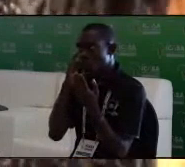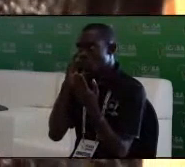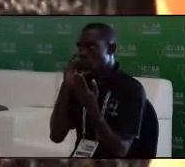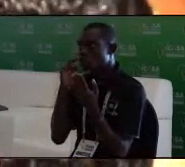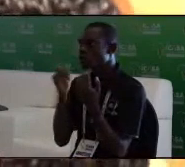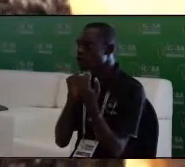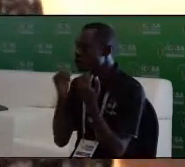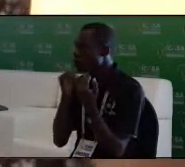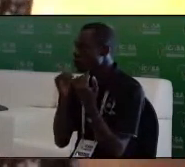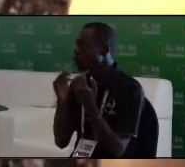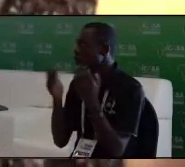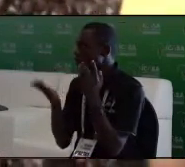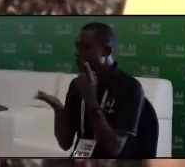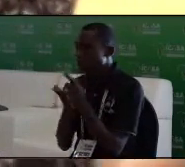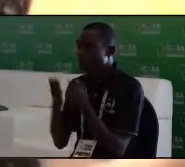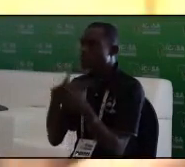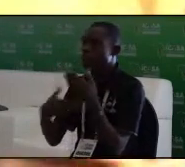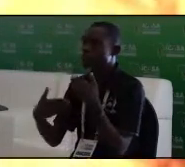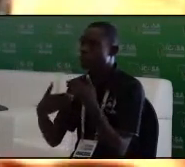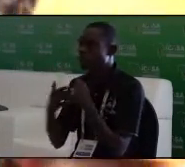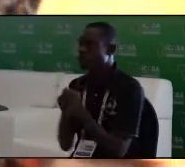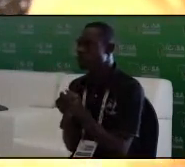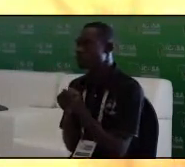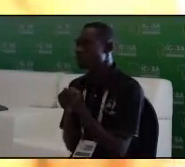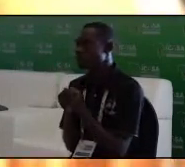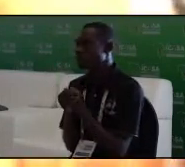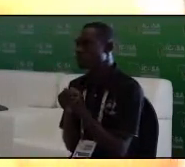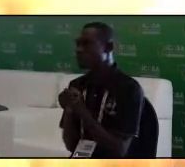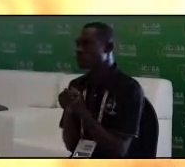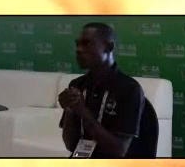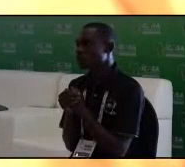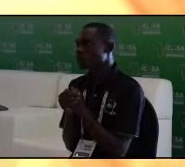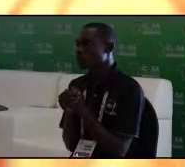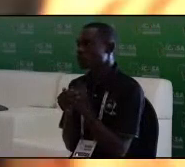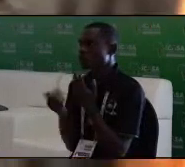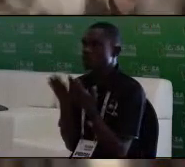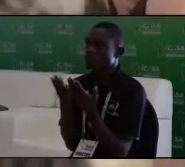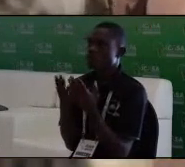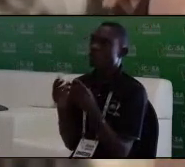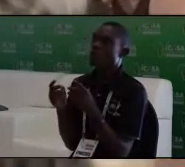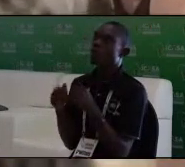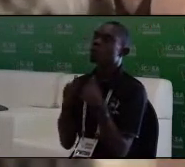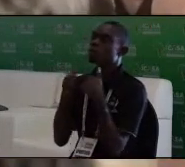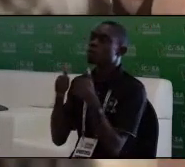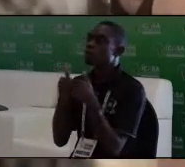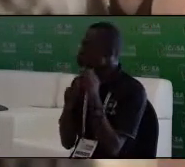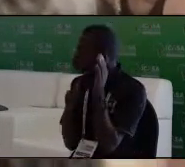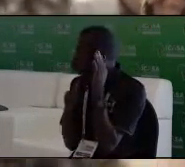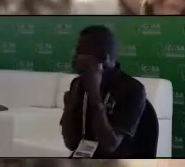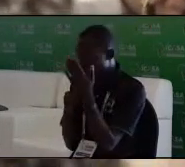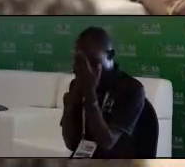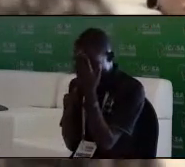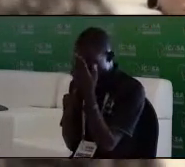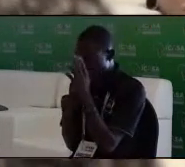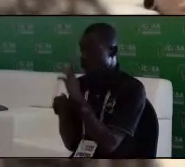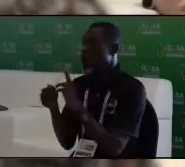information suggesting slightly better performance characteristics. But it's a matter of preference, to be honest, from what we hear about